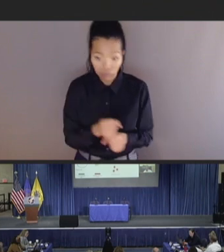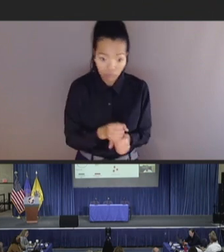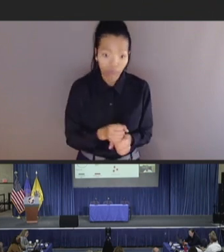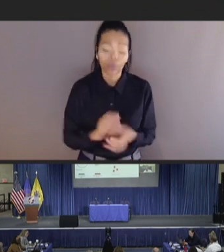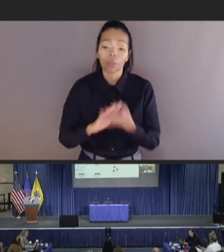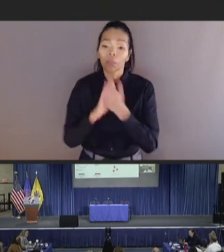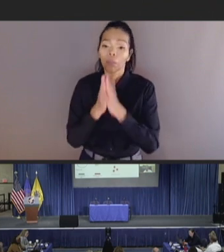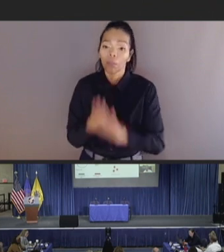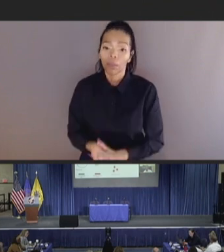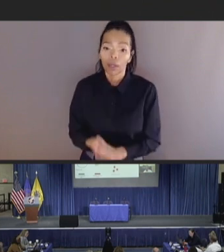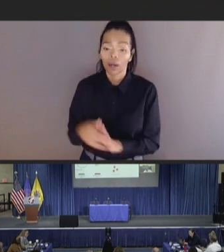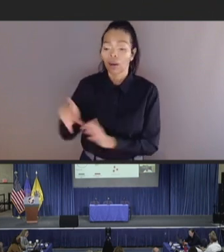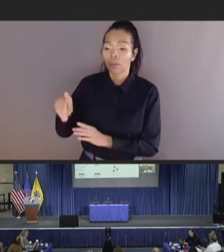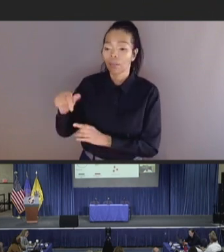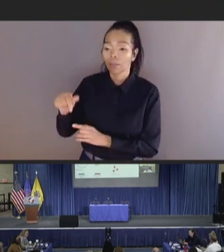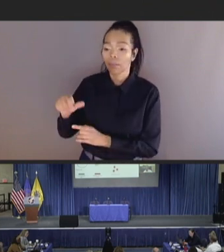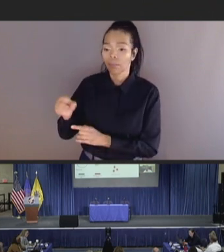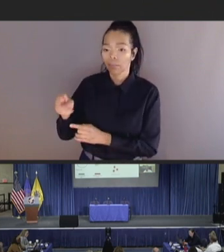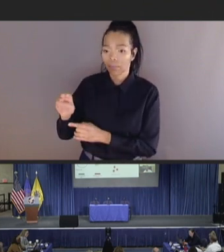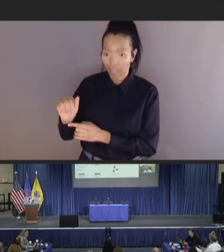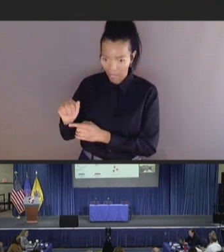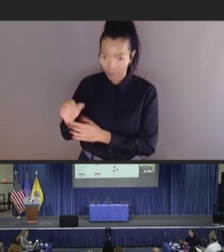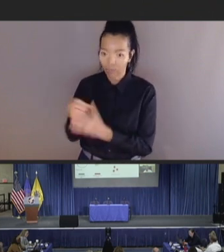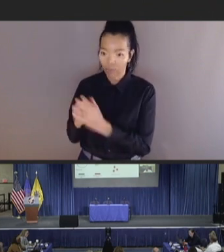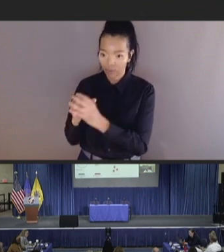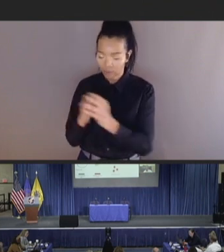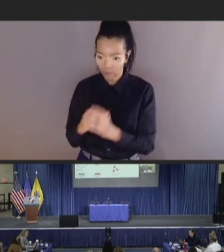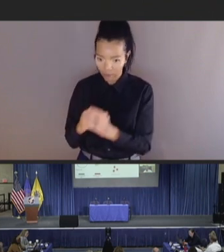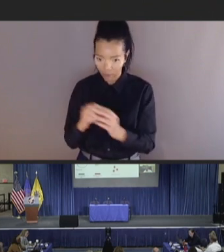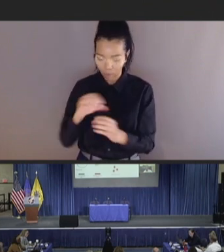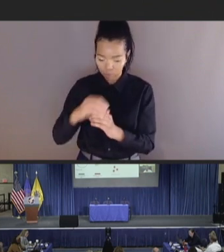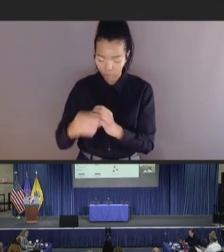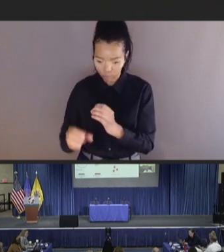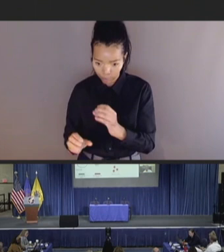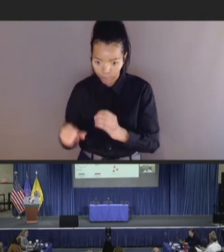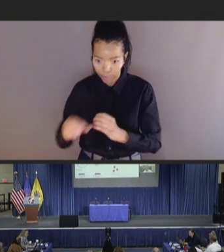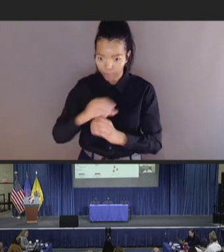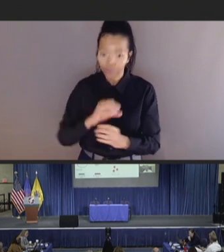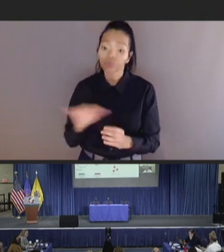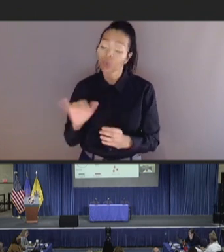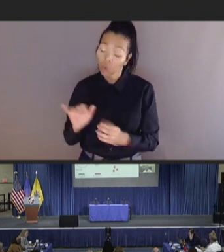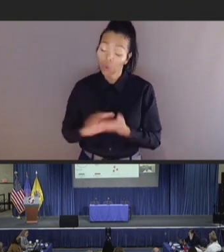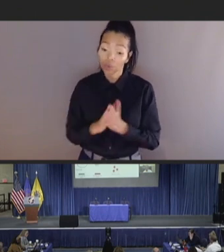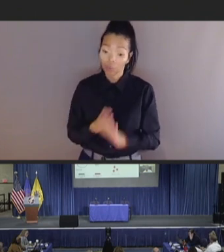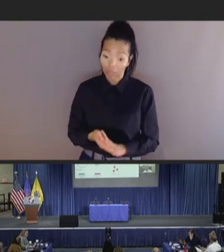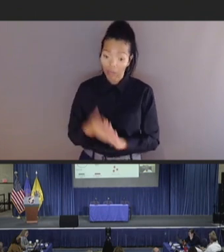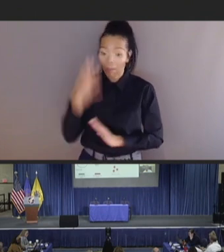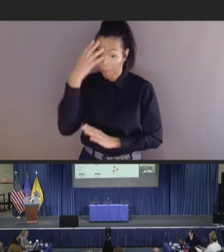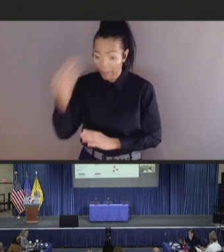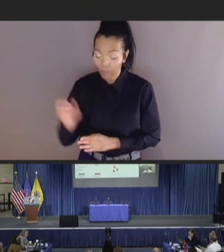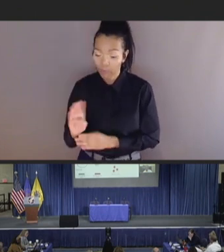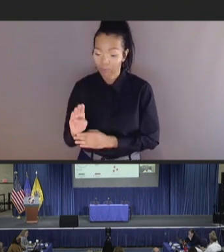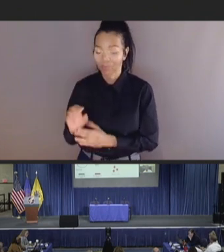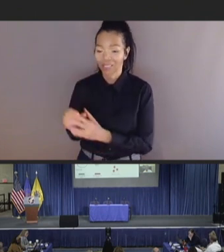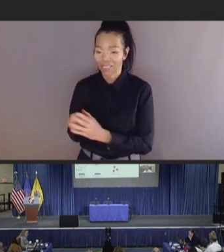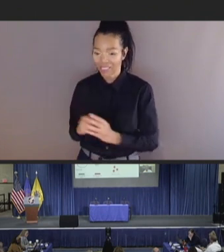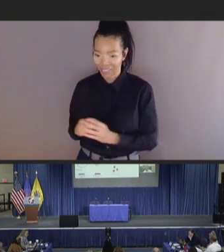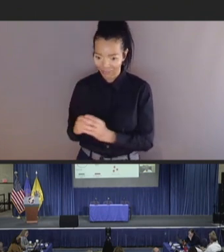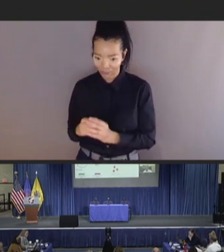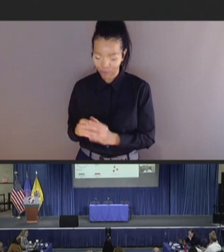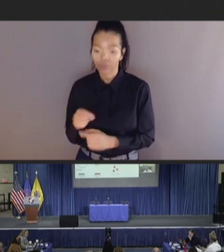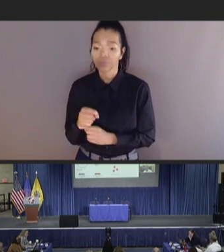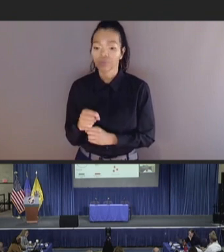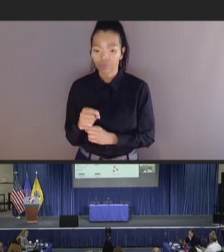cells that they are going to produce these antibodies from our bone marrow, or into memory cells that they are going to activate by the same boosting